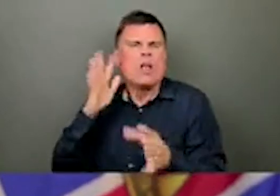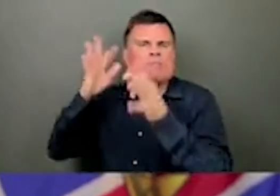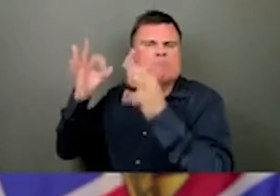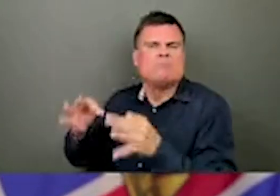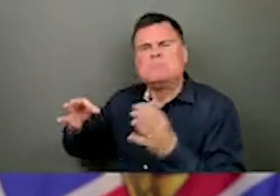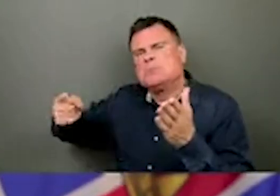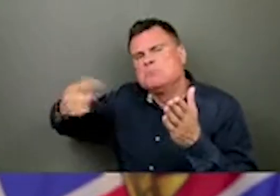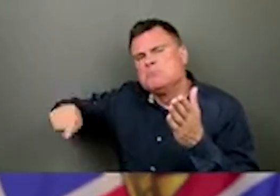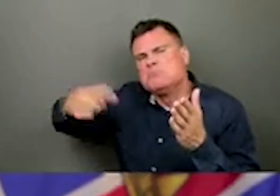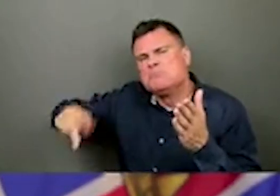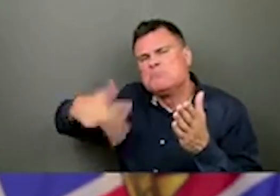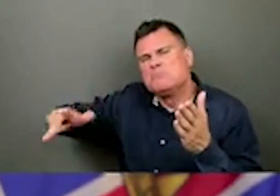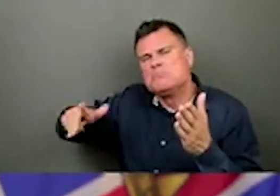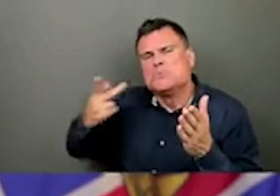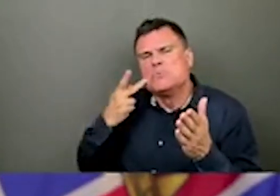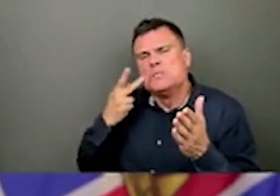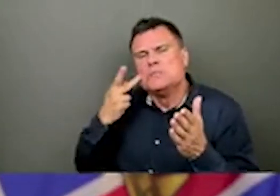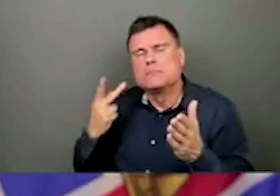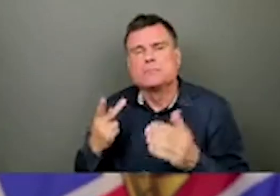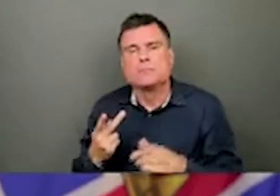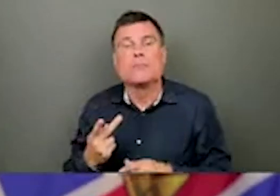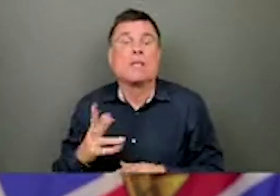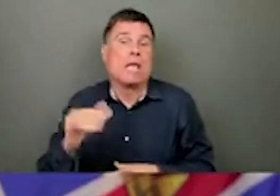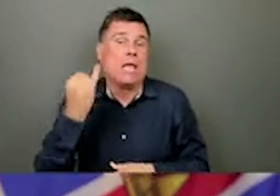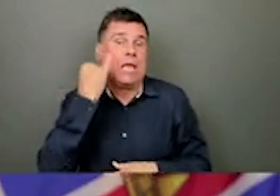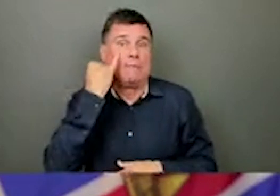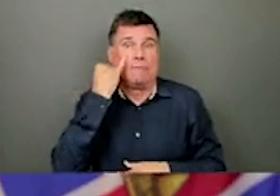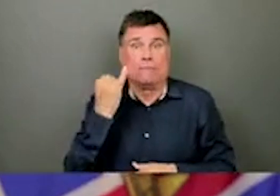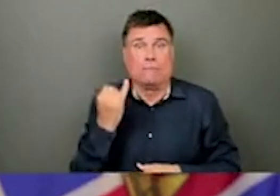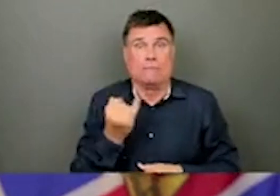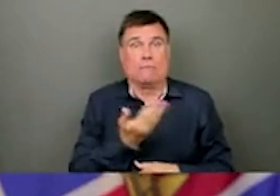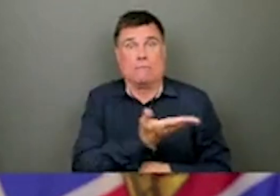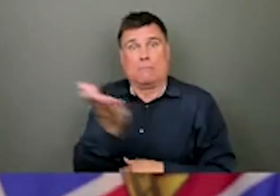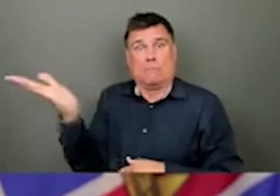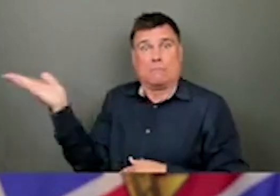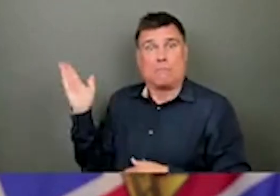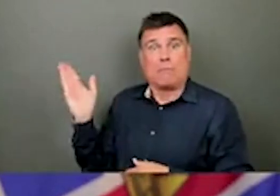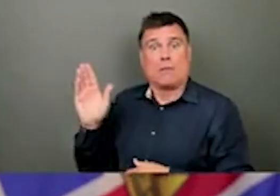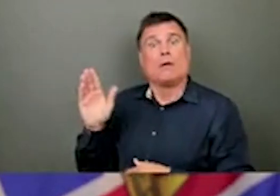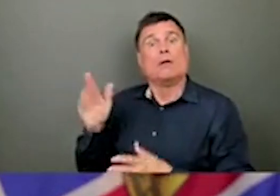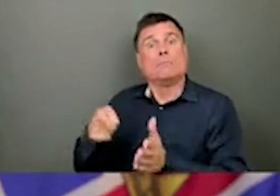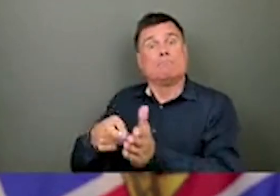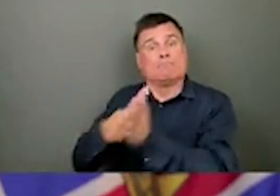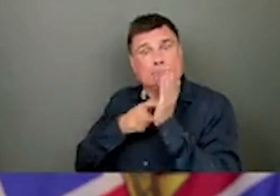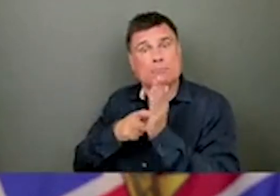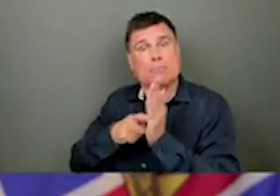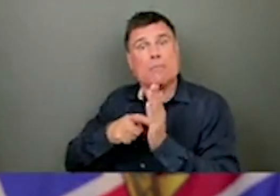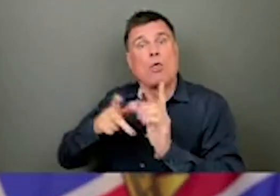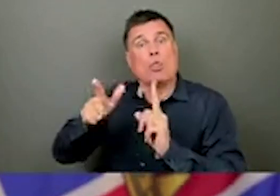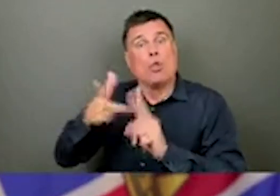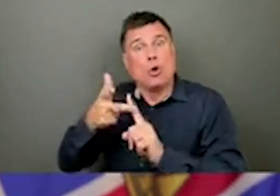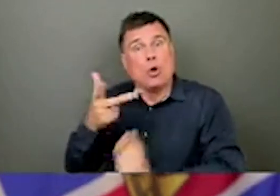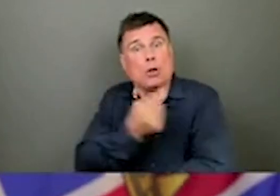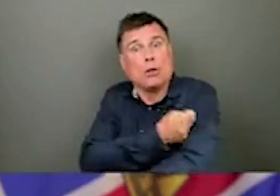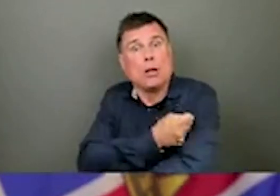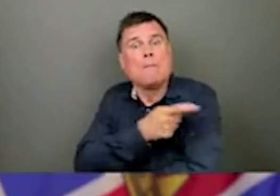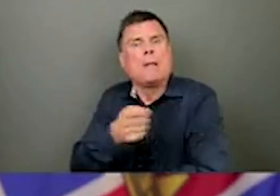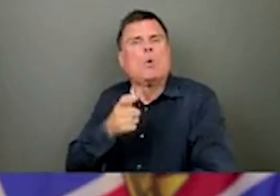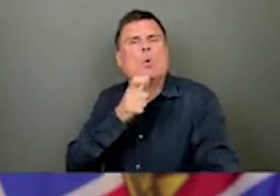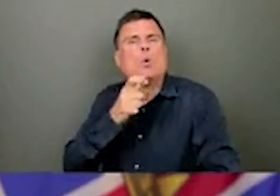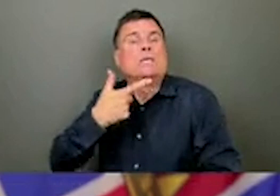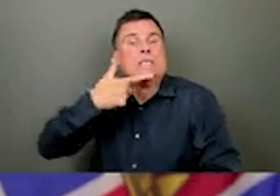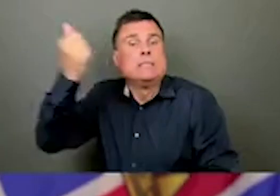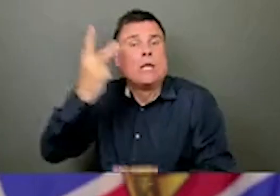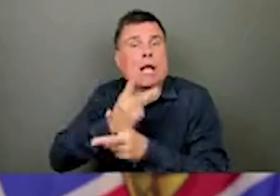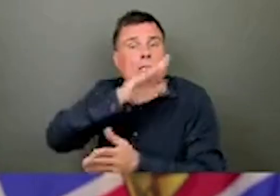little bit different across the country, and those are also data that we've been watching very carefully. The National Advisory Committee is looking at it. Our